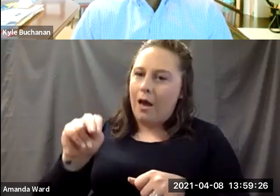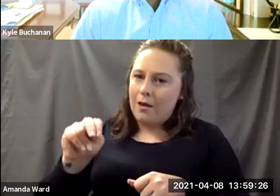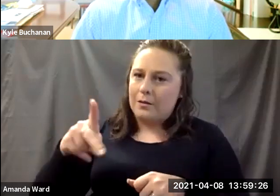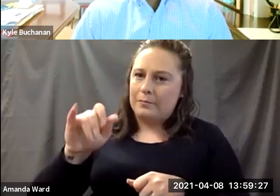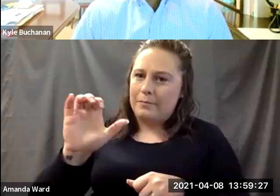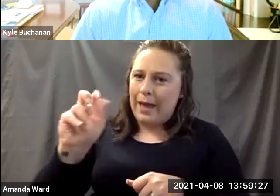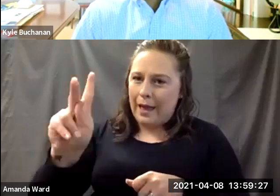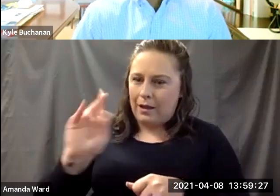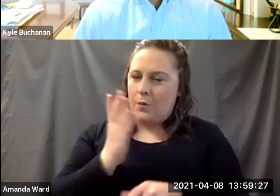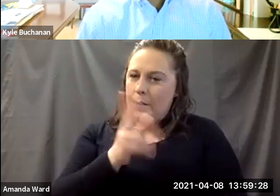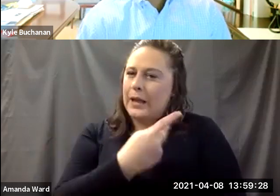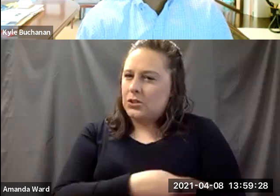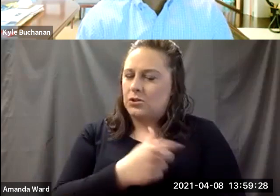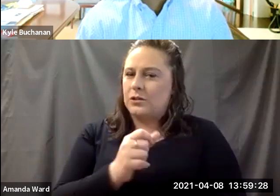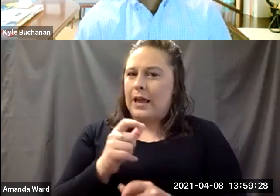term effects.